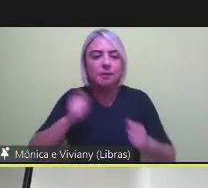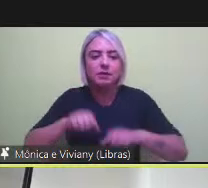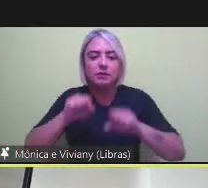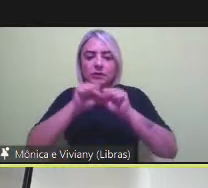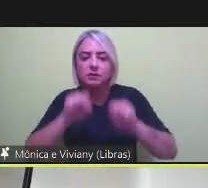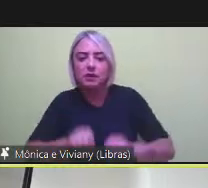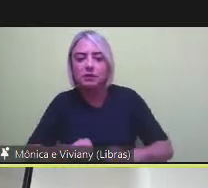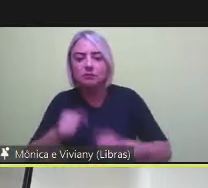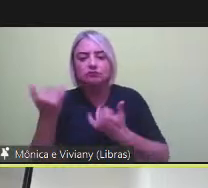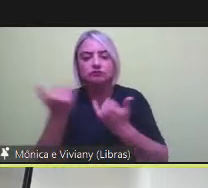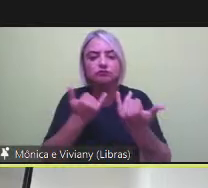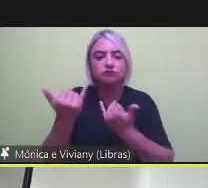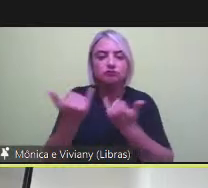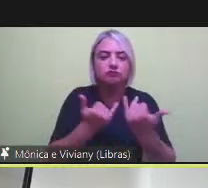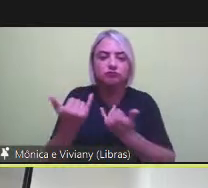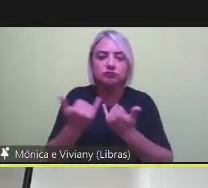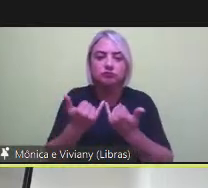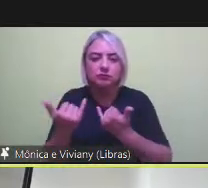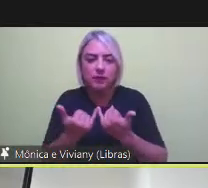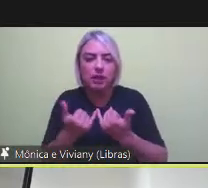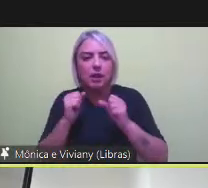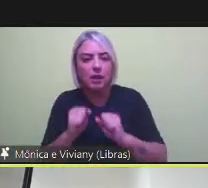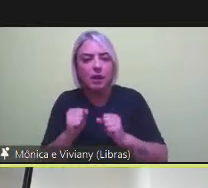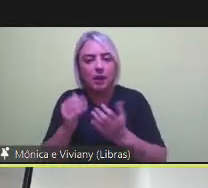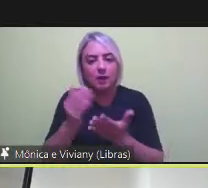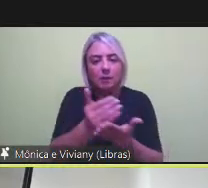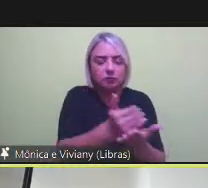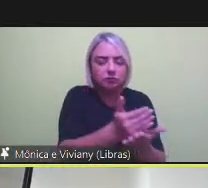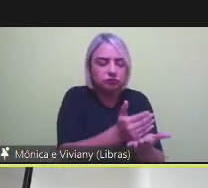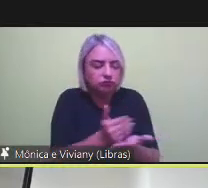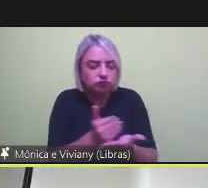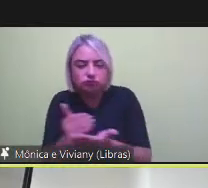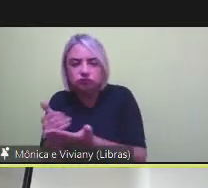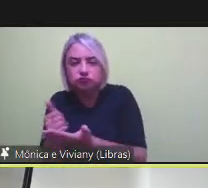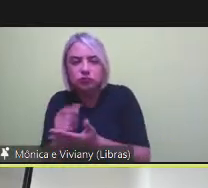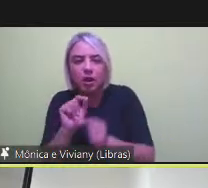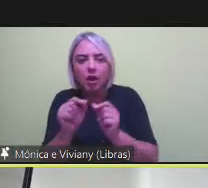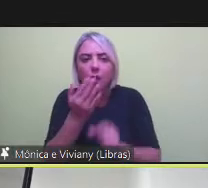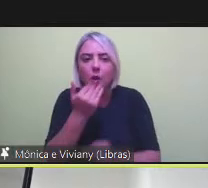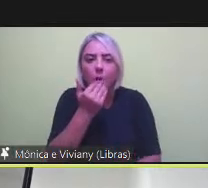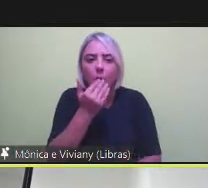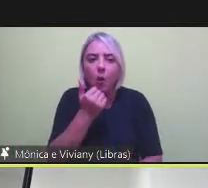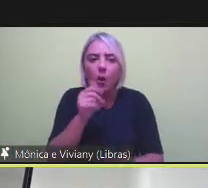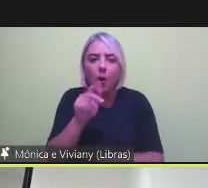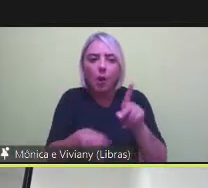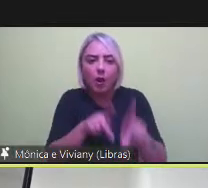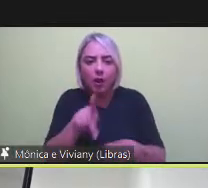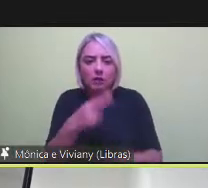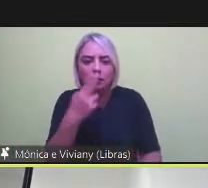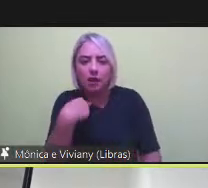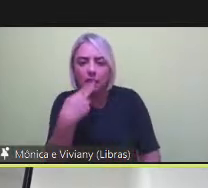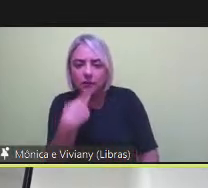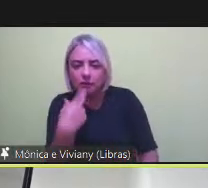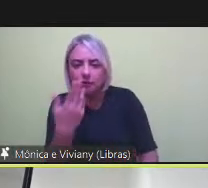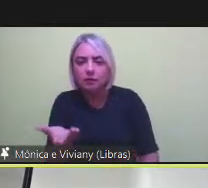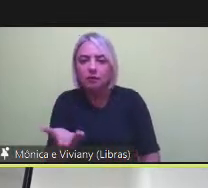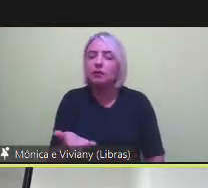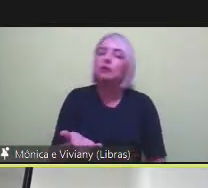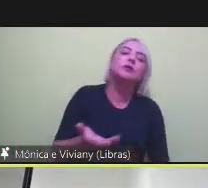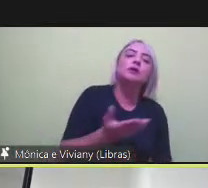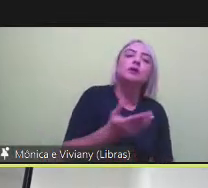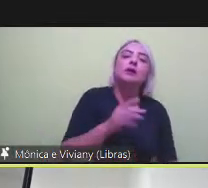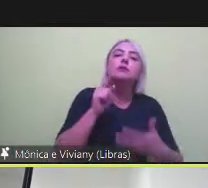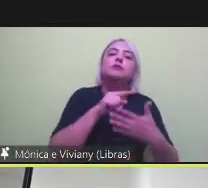to having an information system that allows us to collect data about